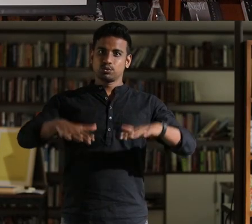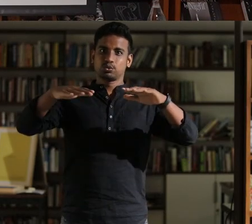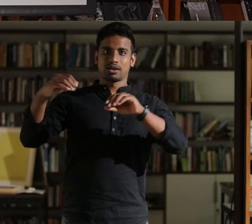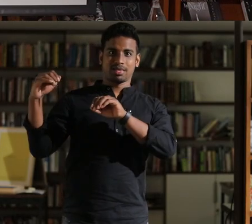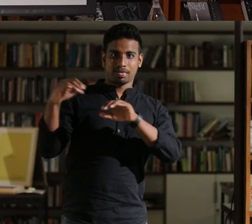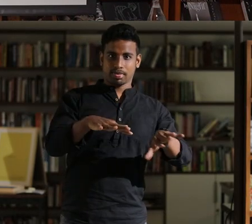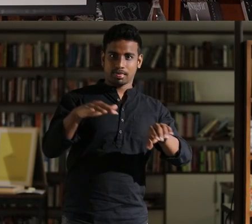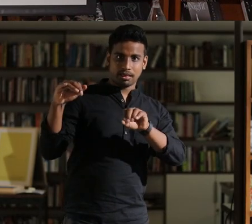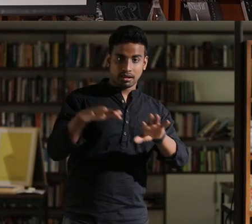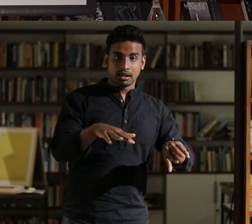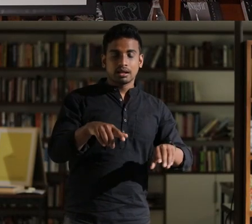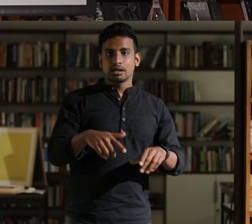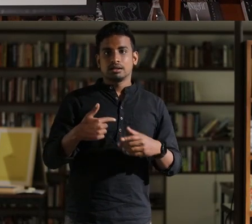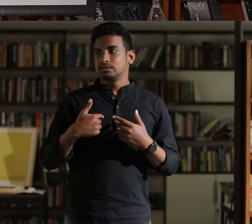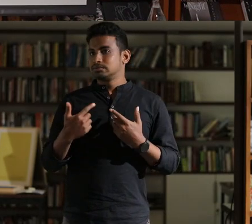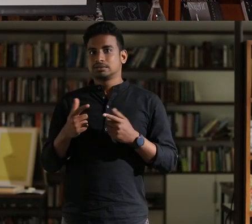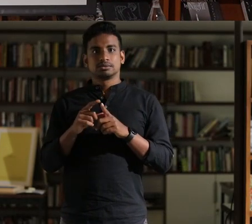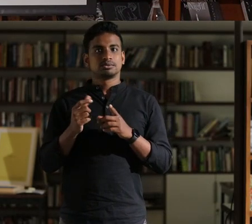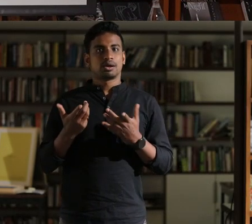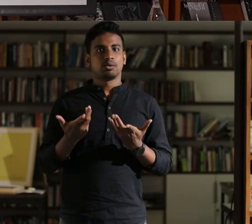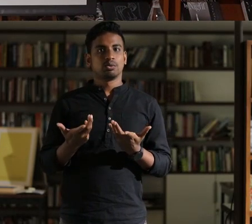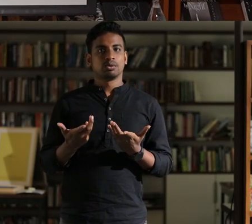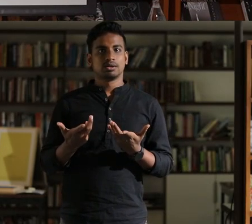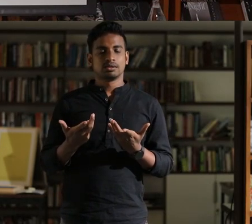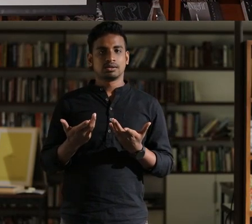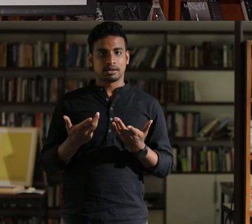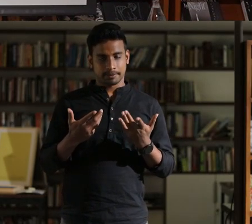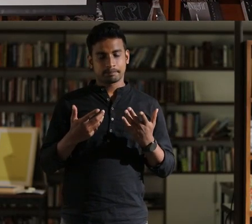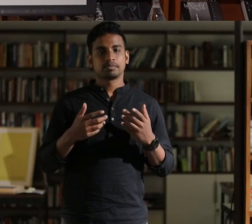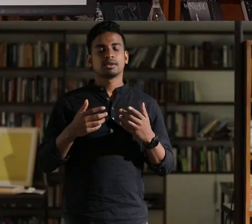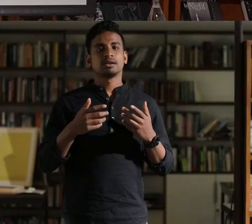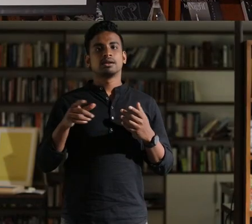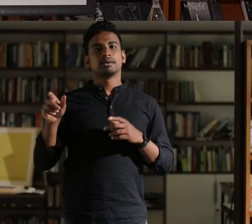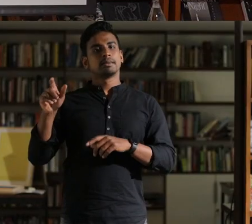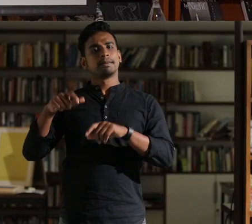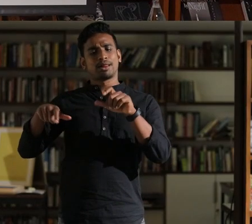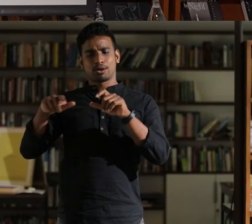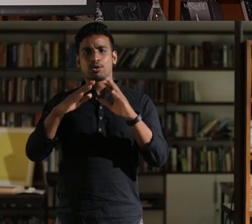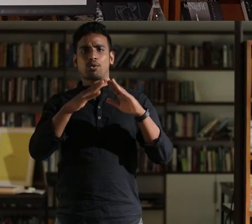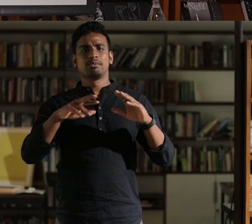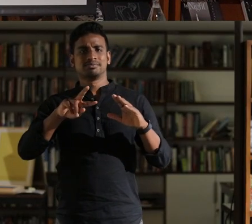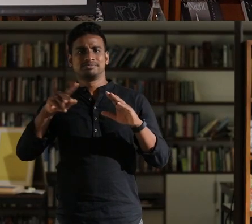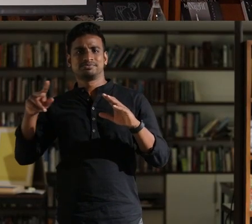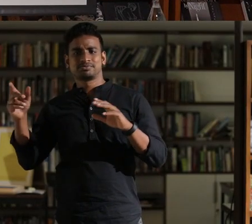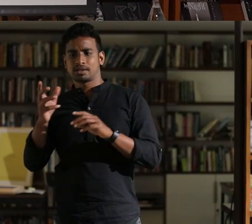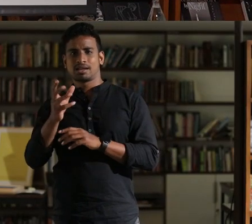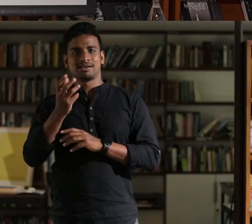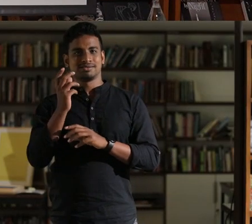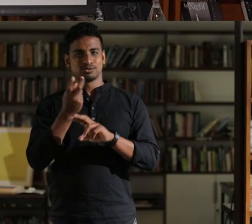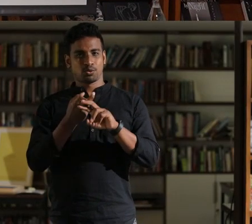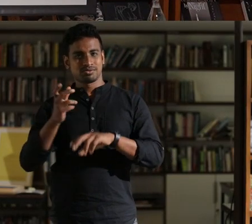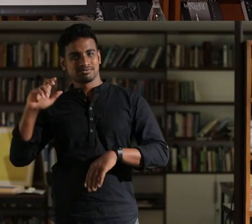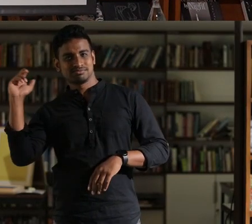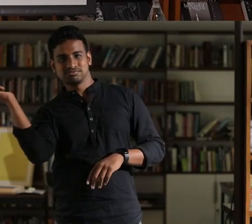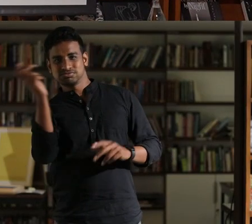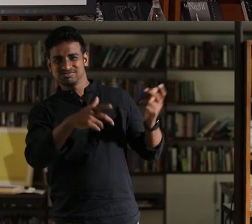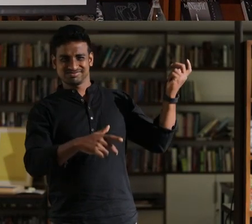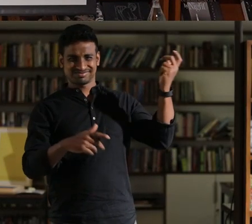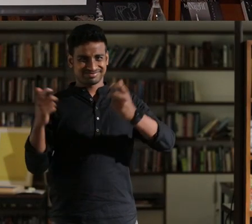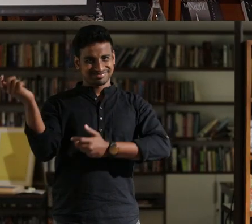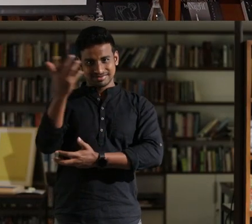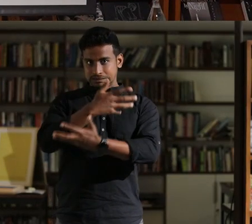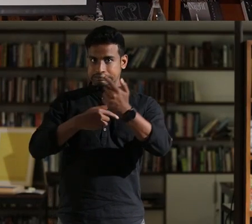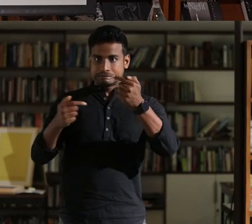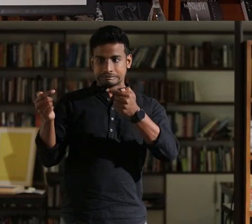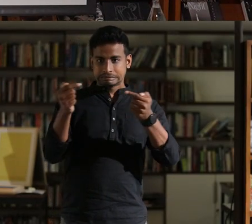are accusing each other of sending water into them, and they're throwing stones, and it's a matter of time before things get worse. So can we